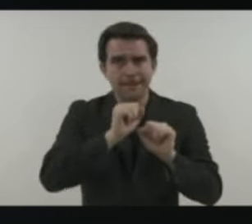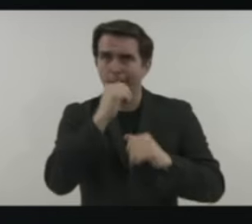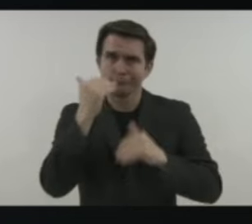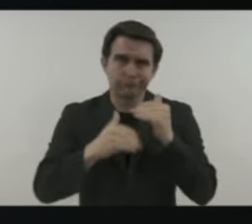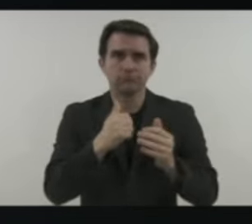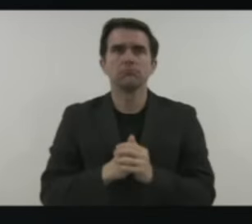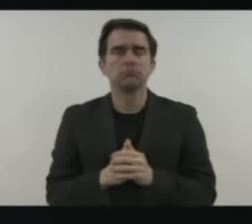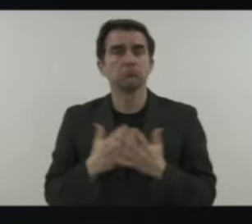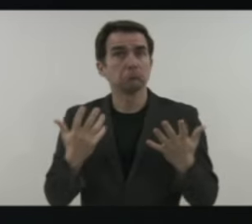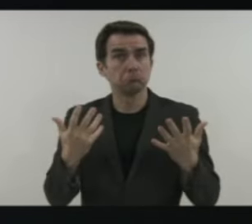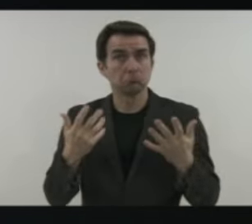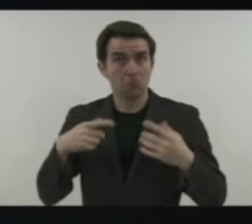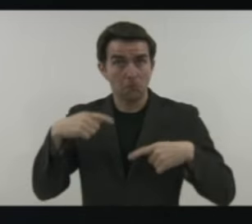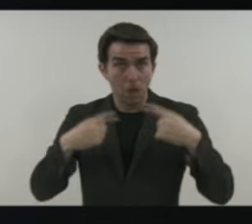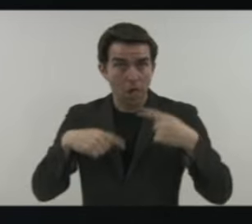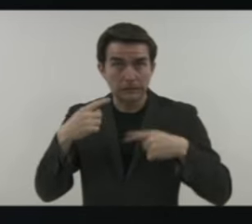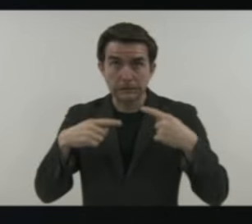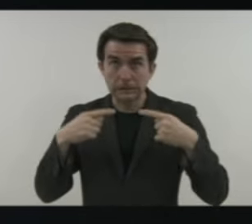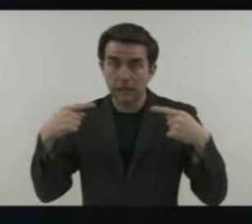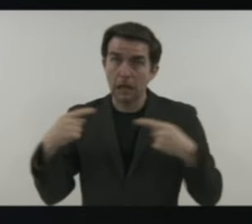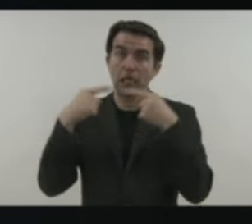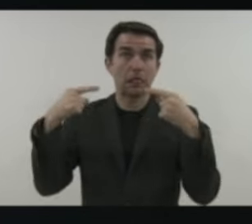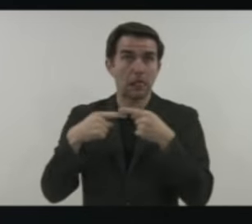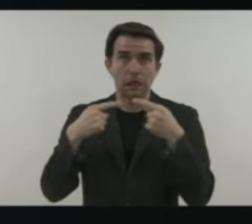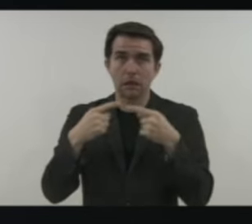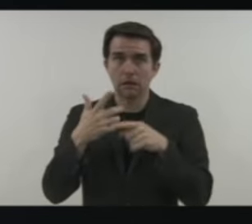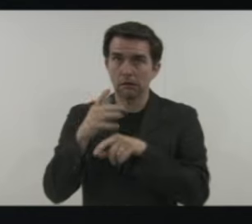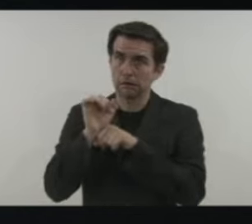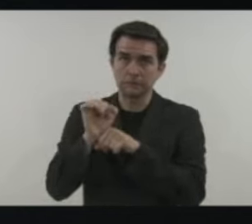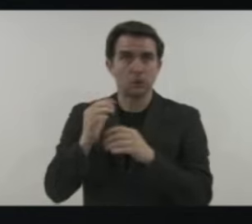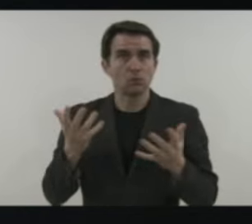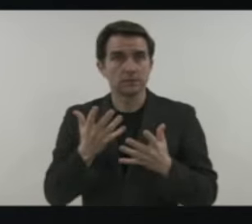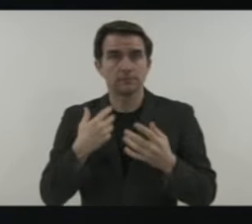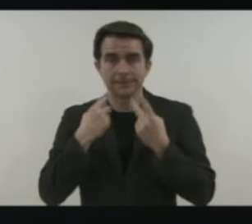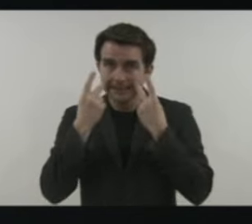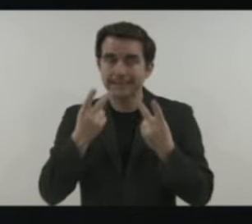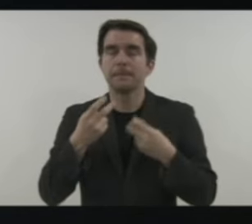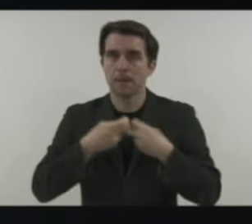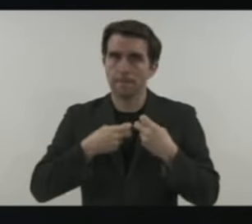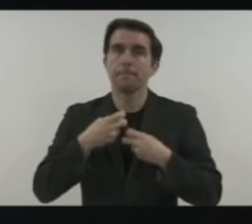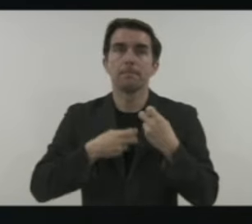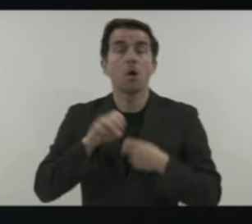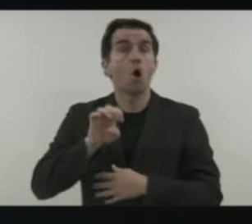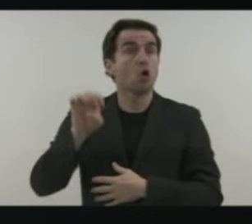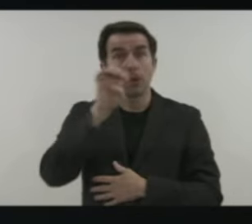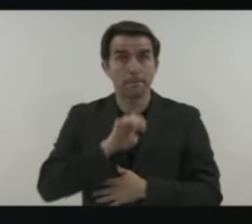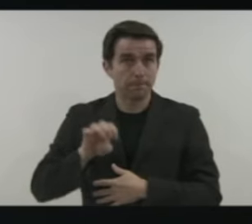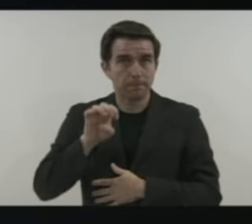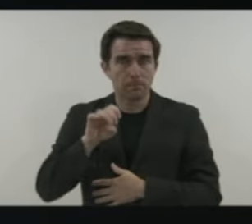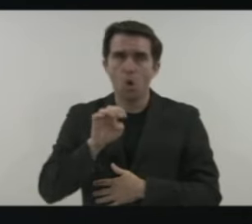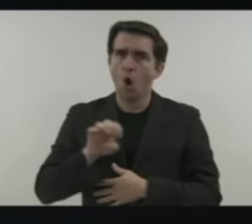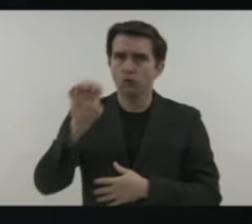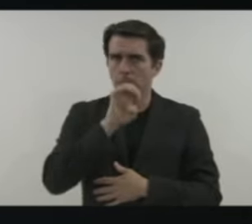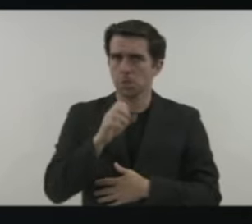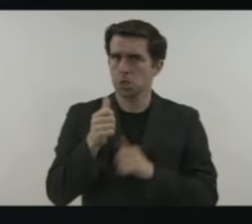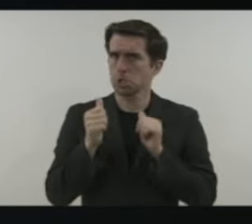else. We are the only region to impose a heavy tax on emissions. We are almost alone